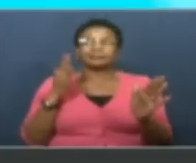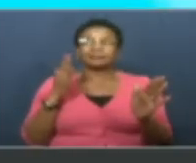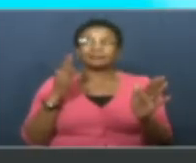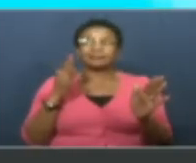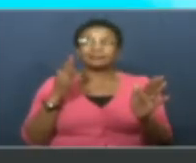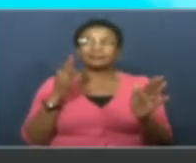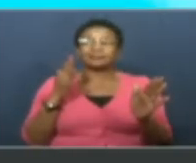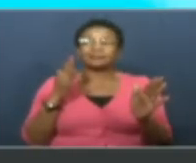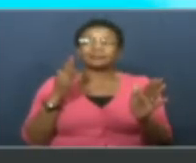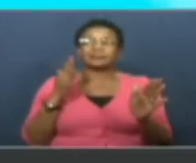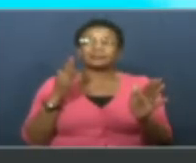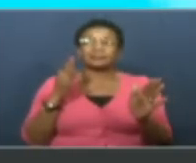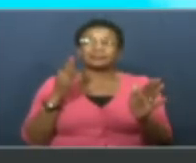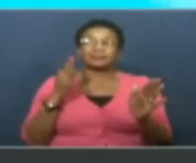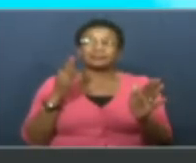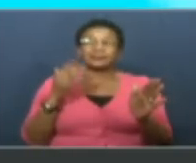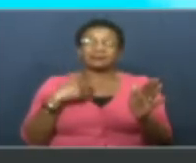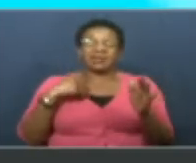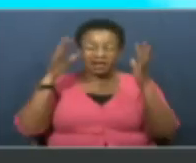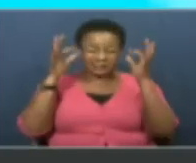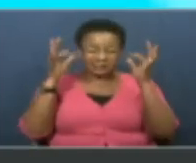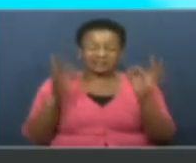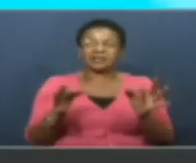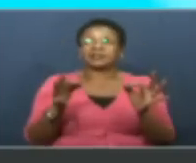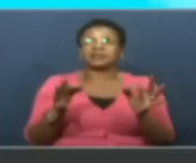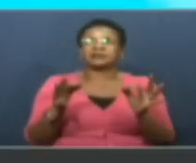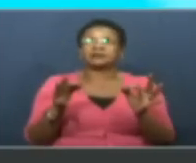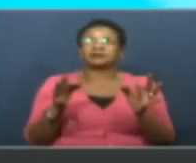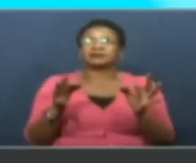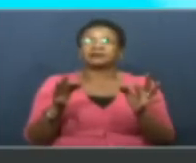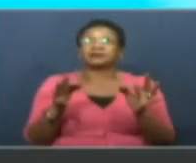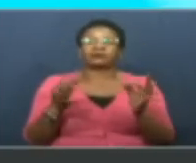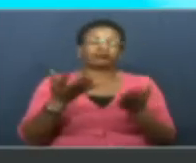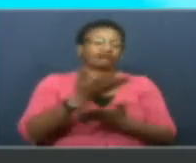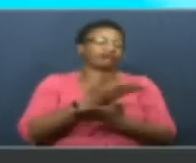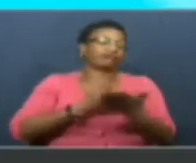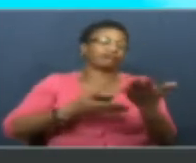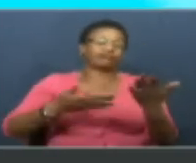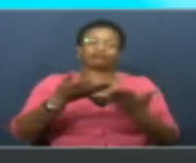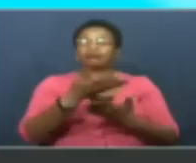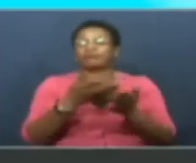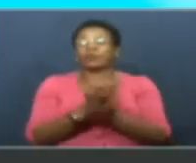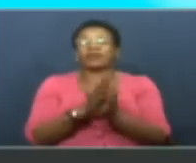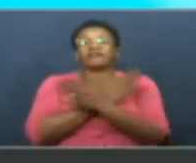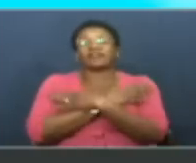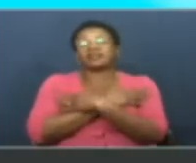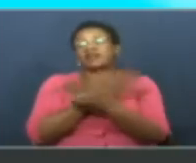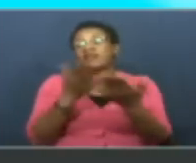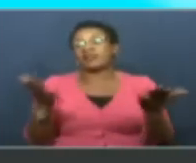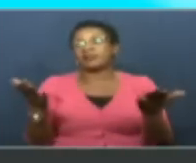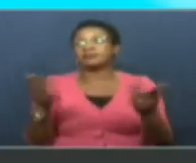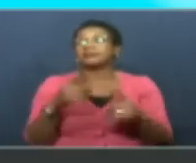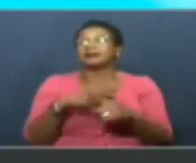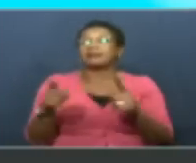on queuing on the line, nikaamua ku socialize with the rest of my friends, but those